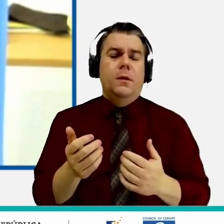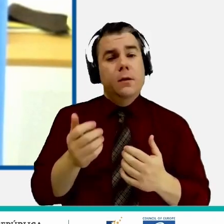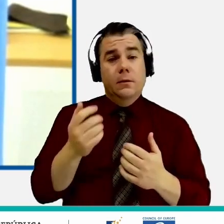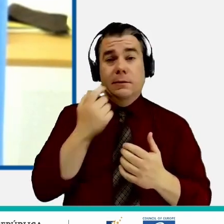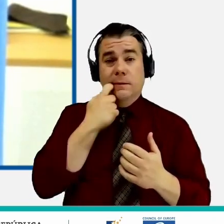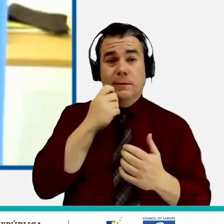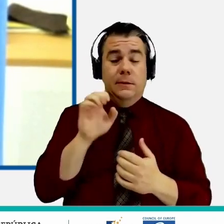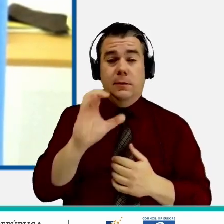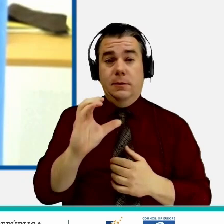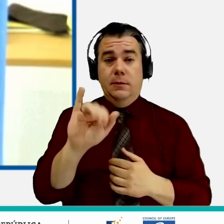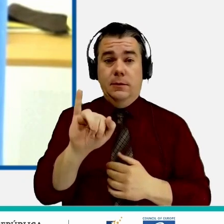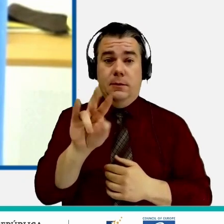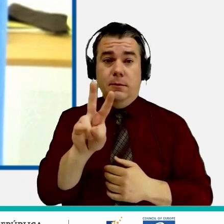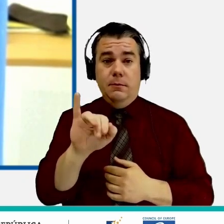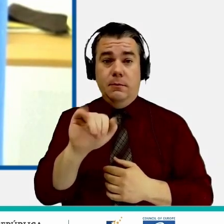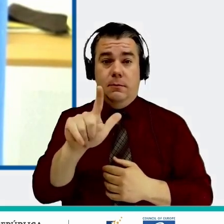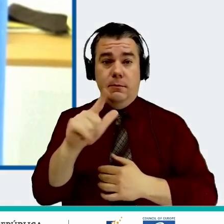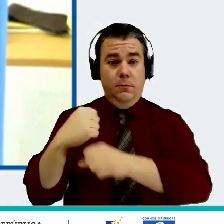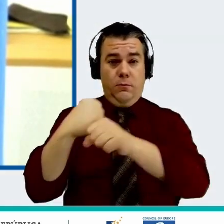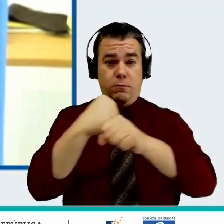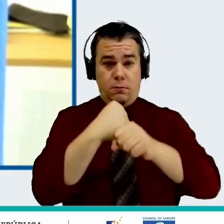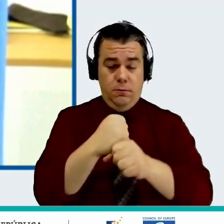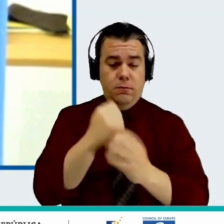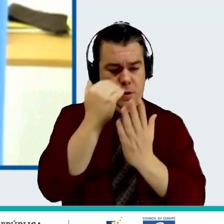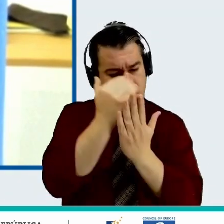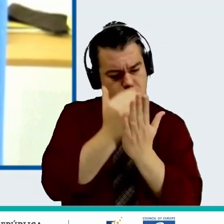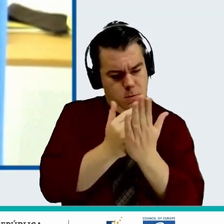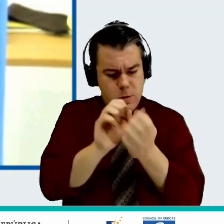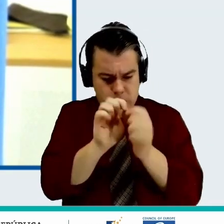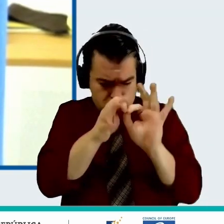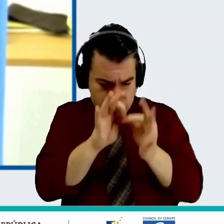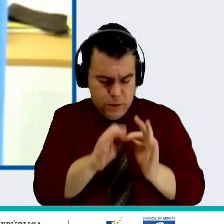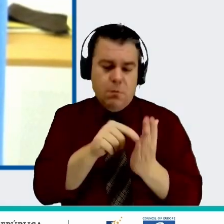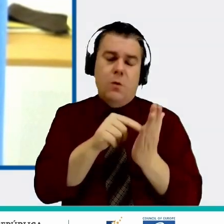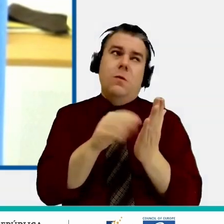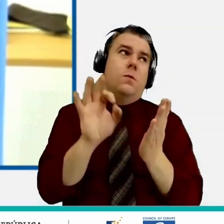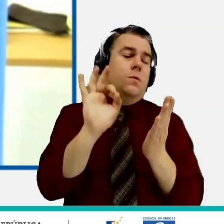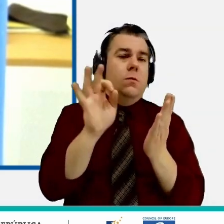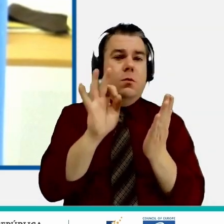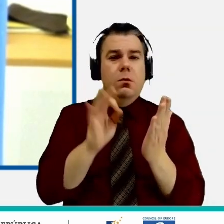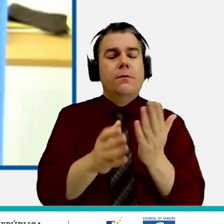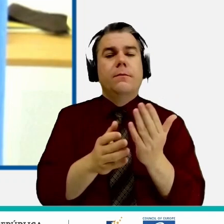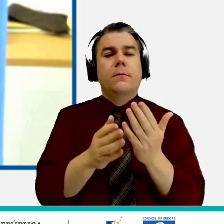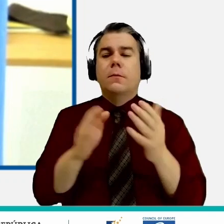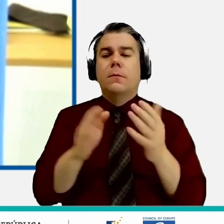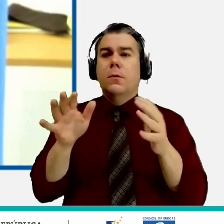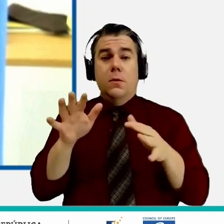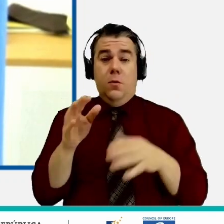Civil Protection Mechanism. We really think this is one of the best examples of a systemic approach,